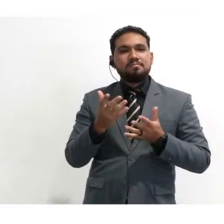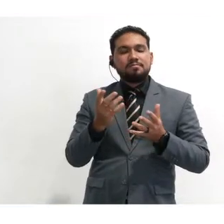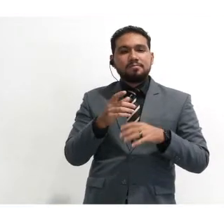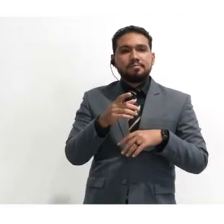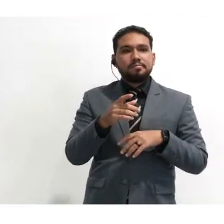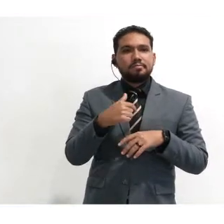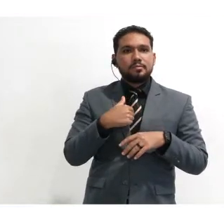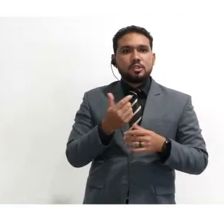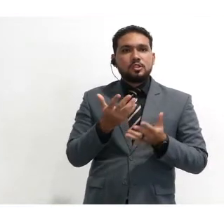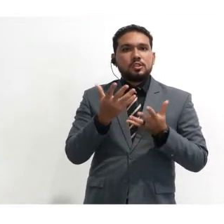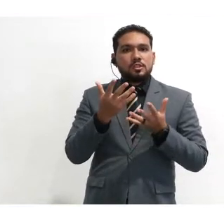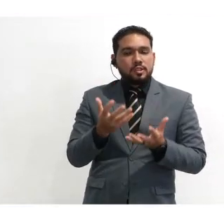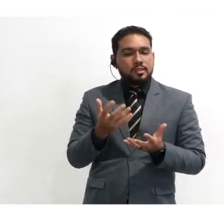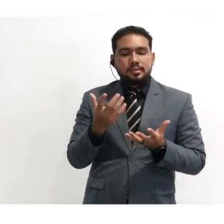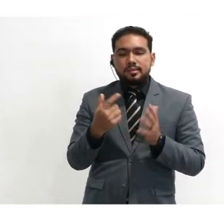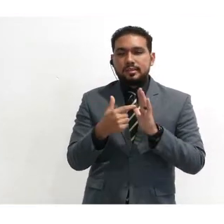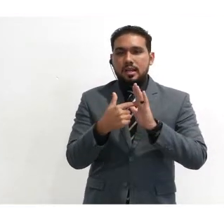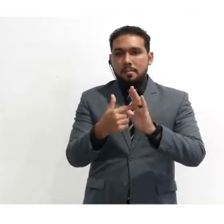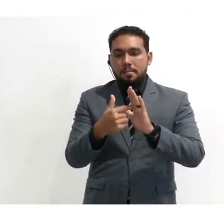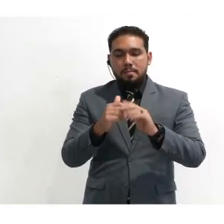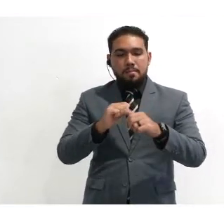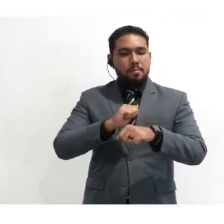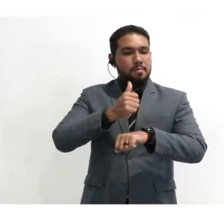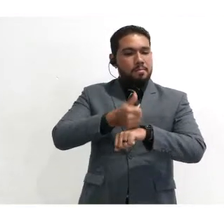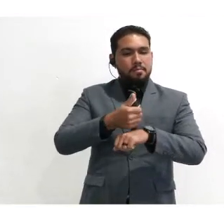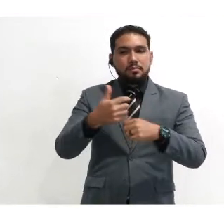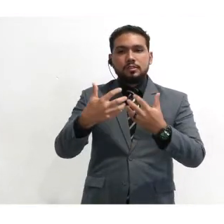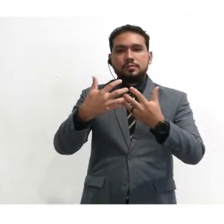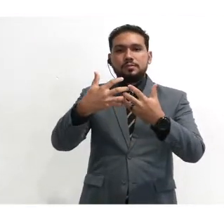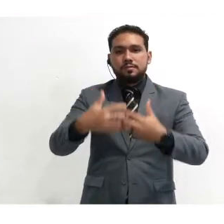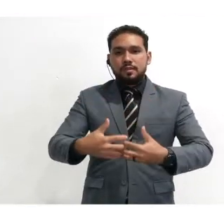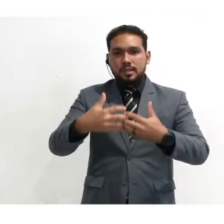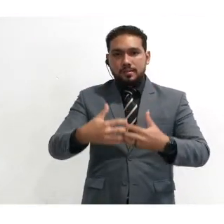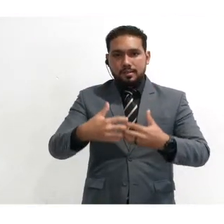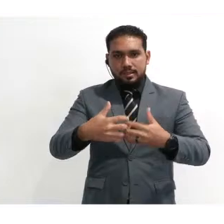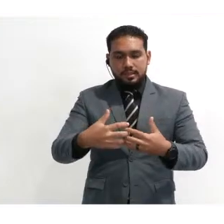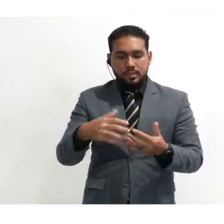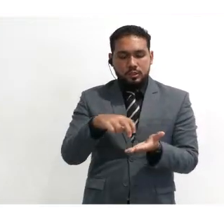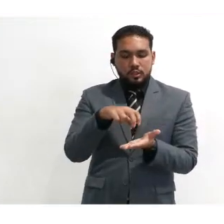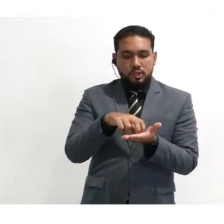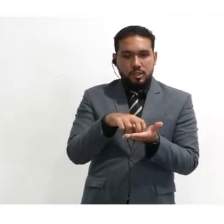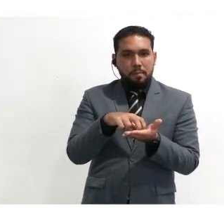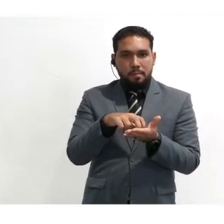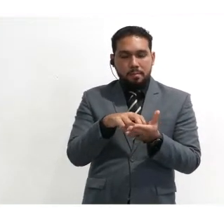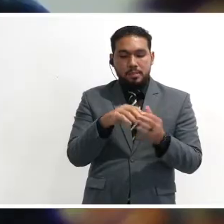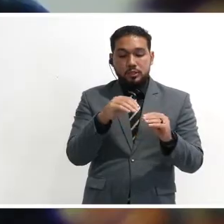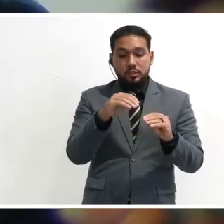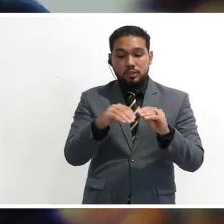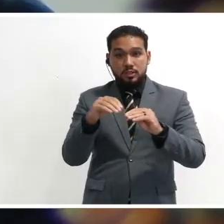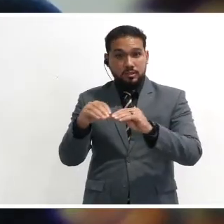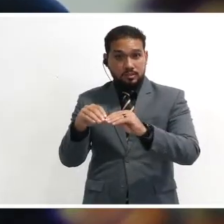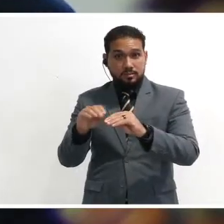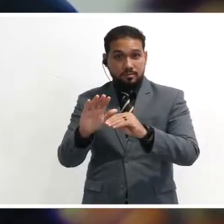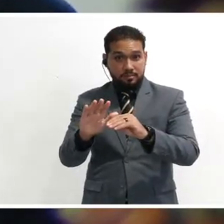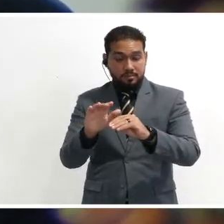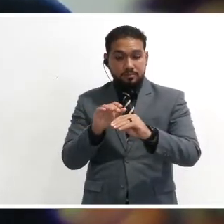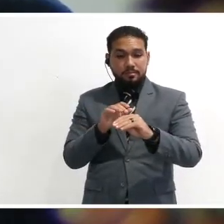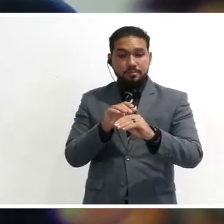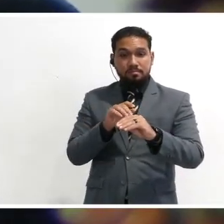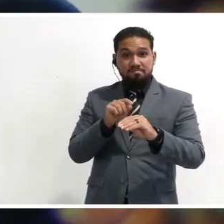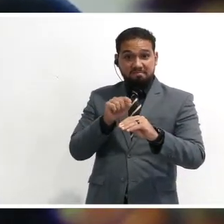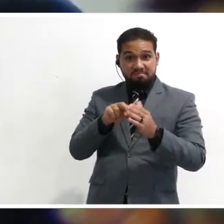let's say, in the Dominican Republic. That's one thing, right? But to me, that's not entrepreneurship, right? That's kind